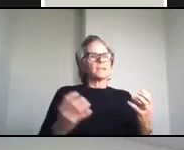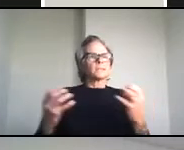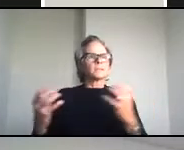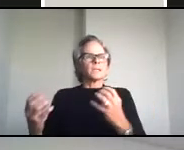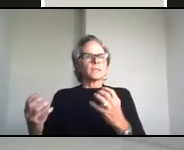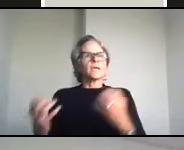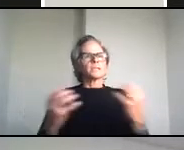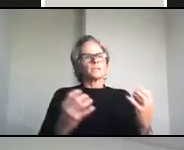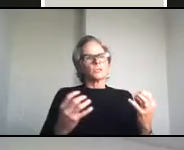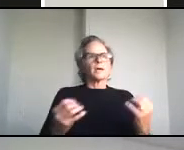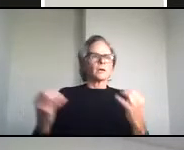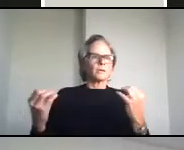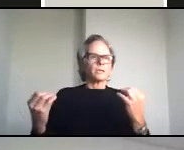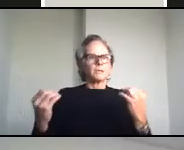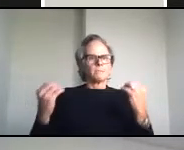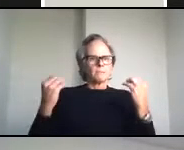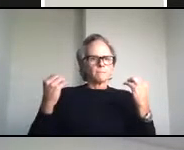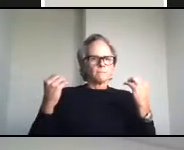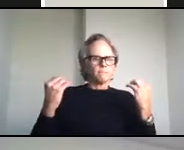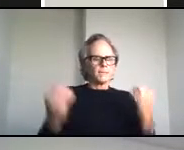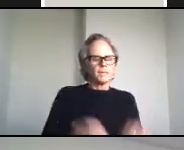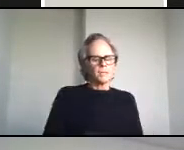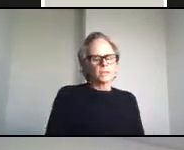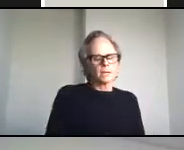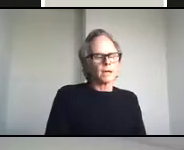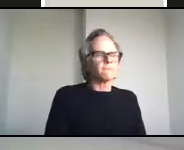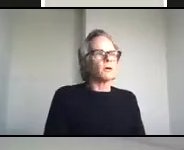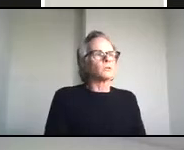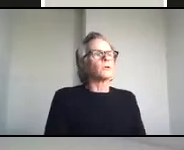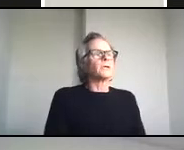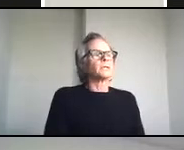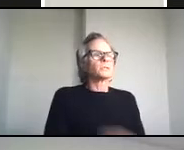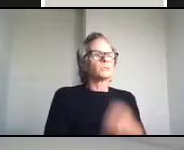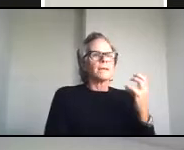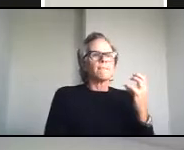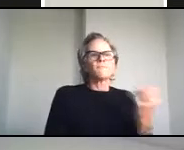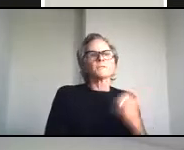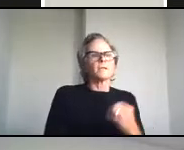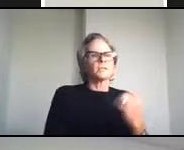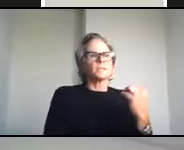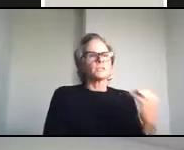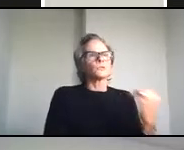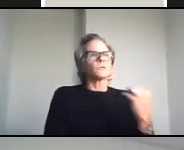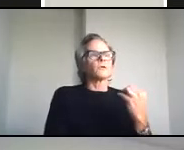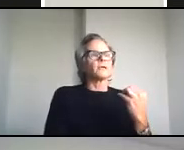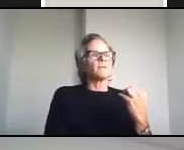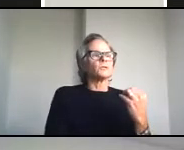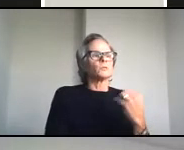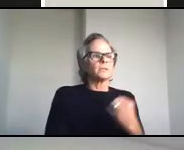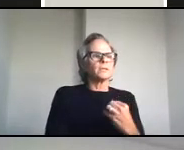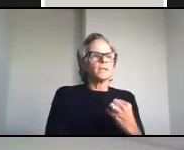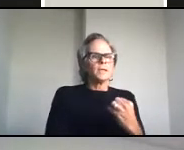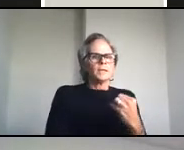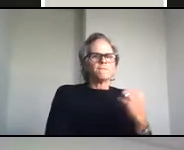design that excites the child, that begins kind of lifelong learning. And I'm emphasizing this issue of learning